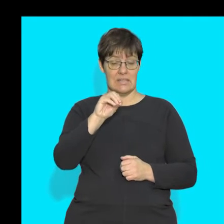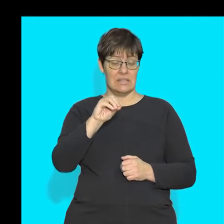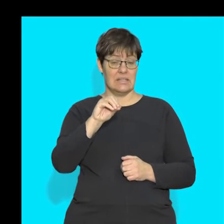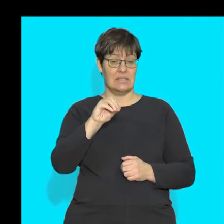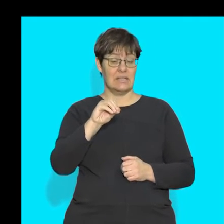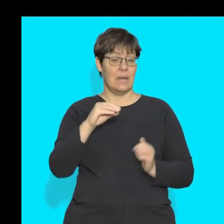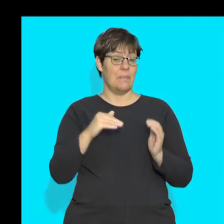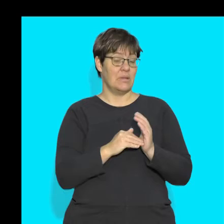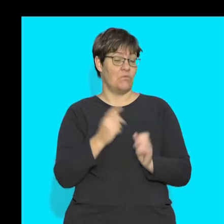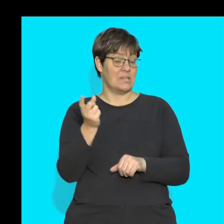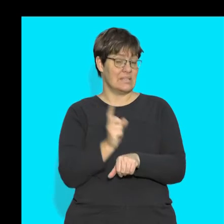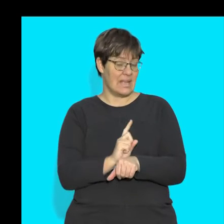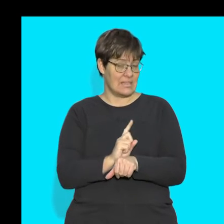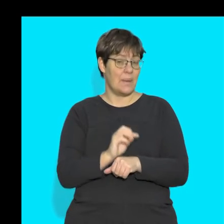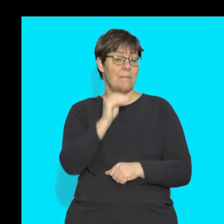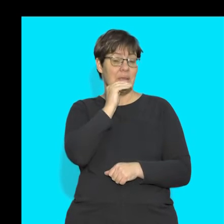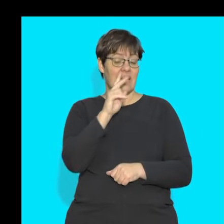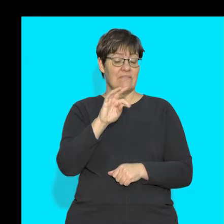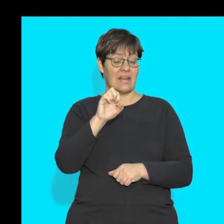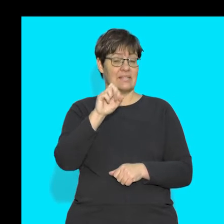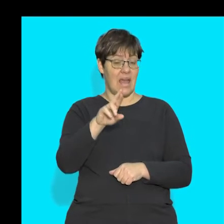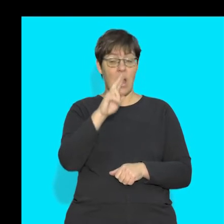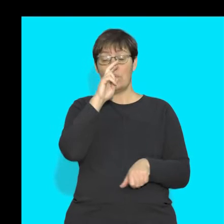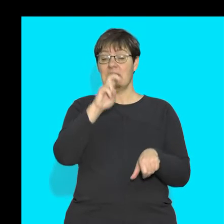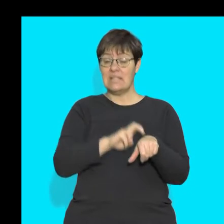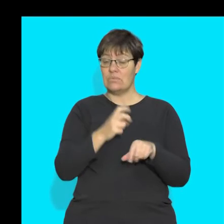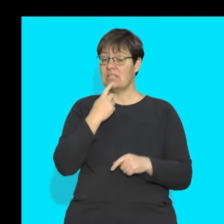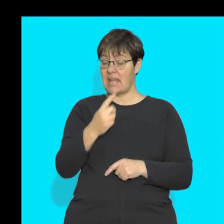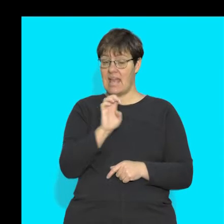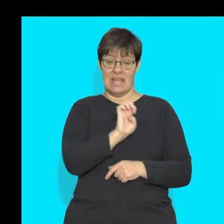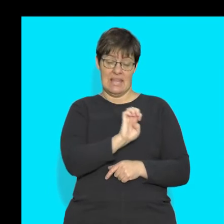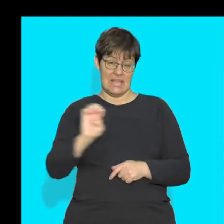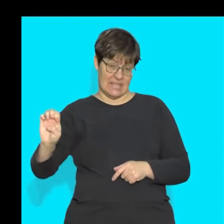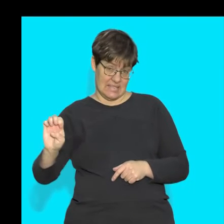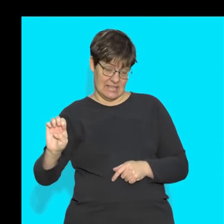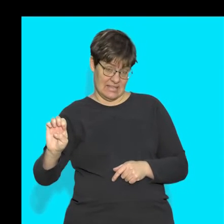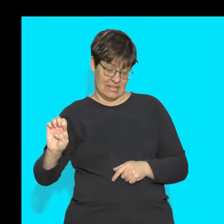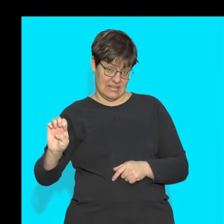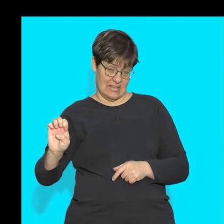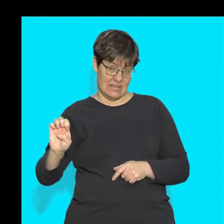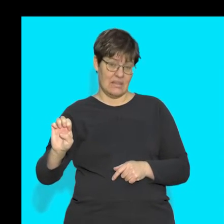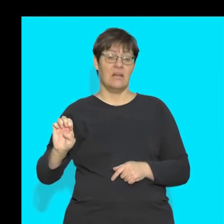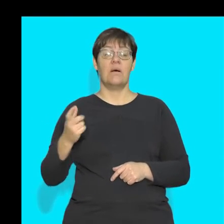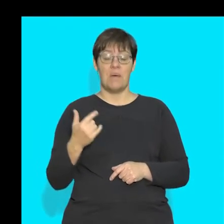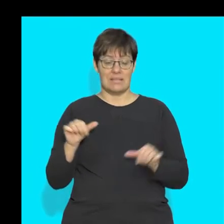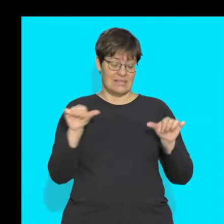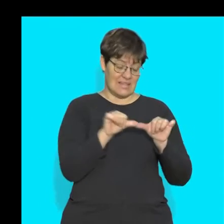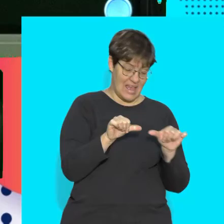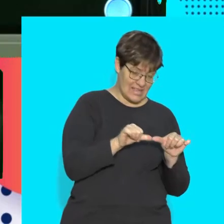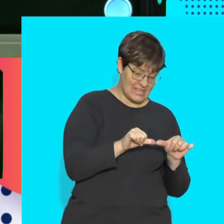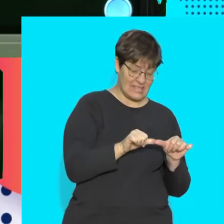velocity. Velocity is a vector. Vector means I need to have